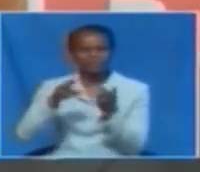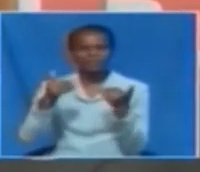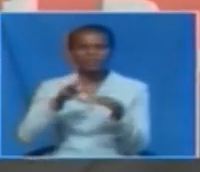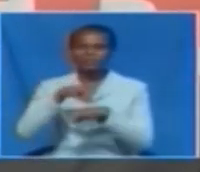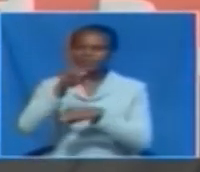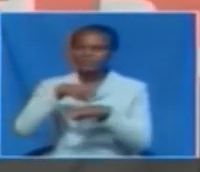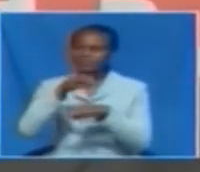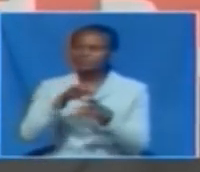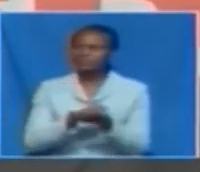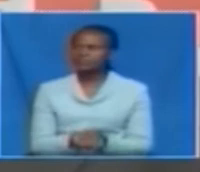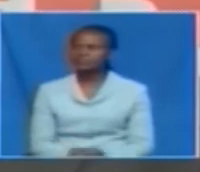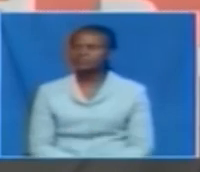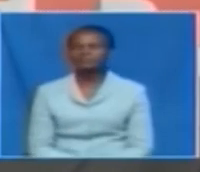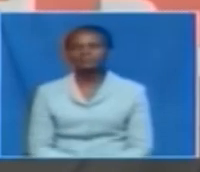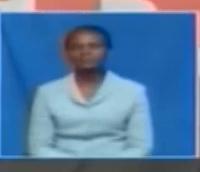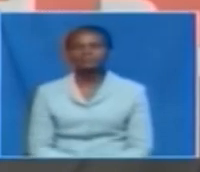take off my